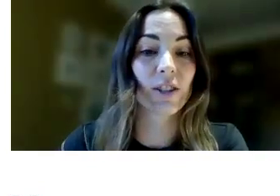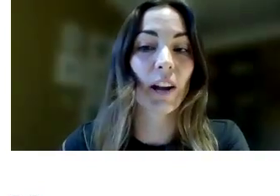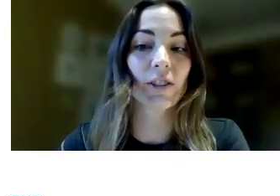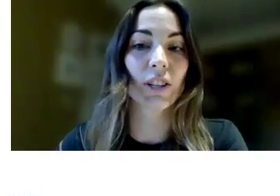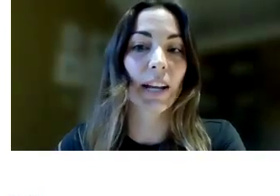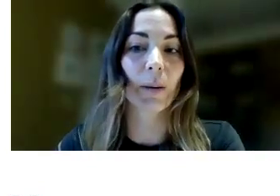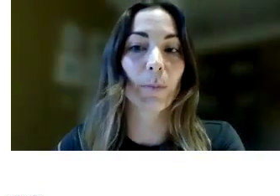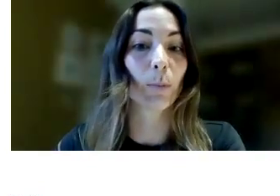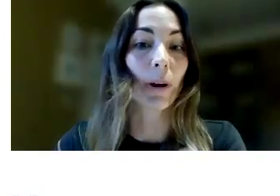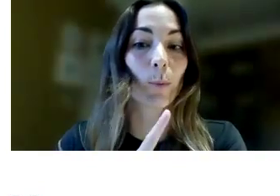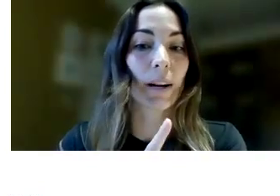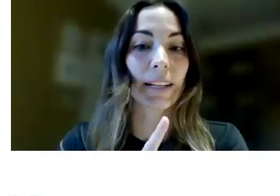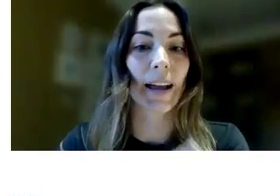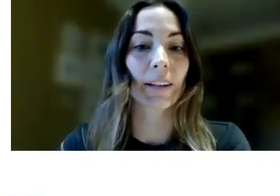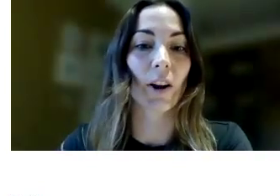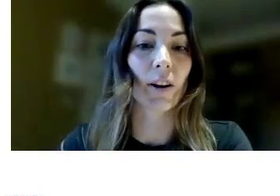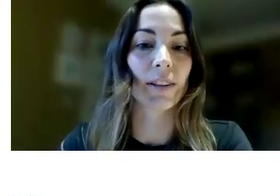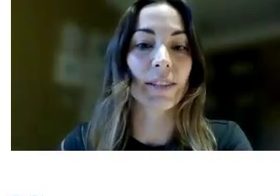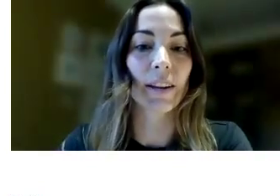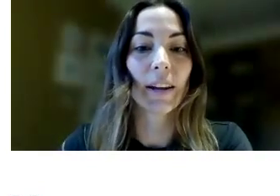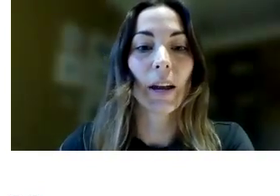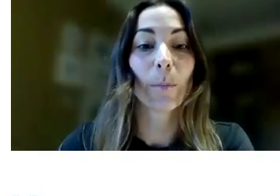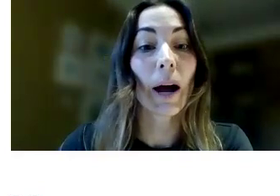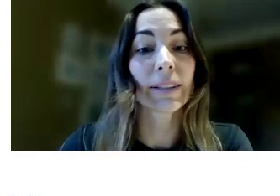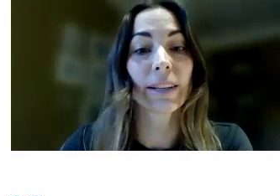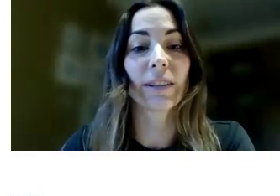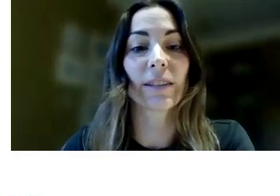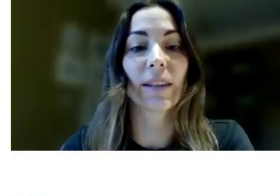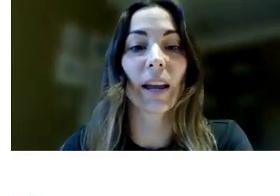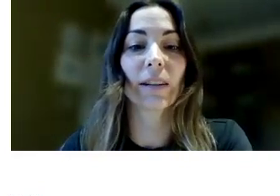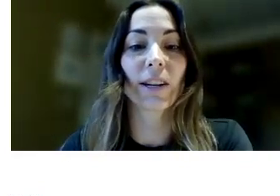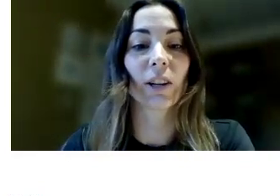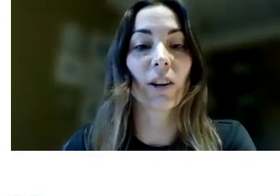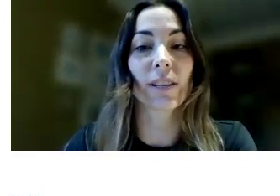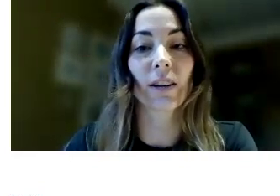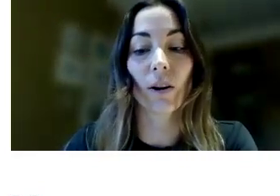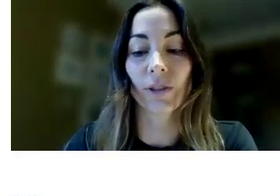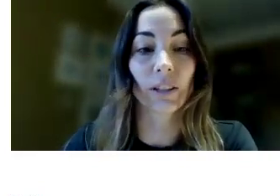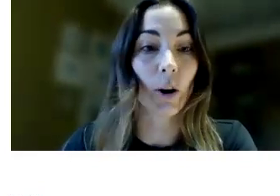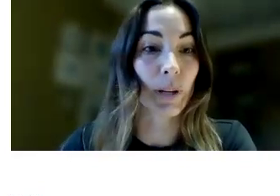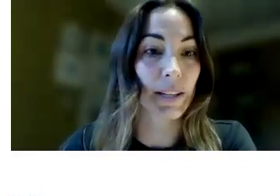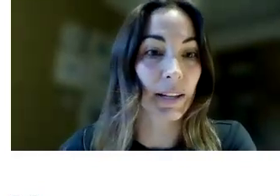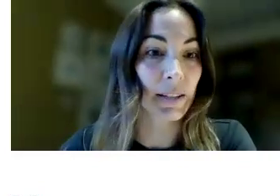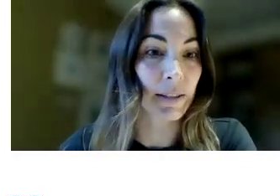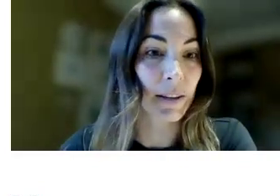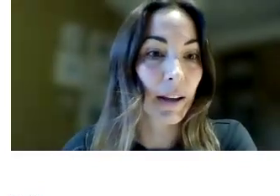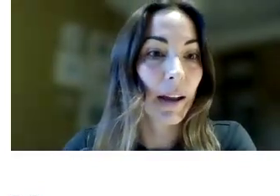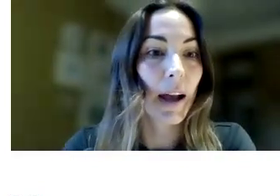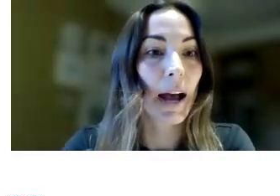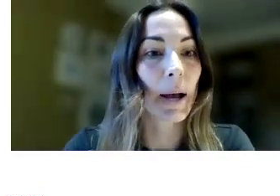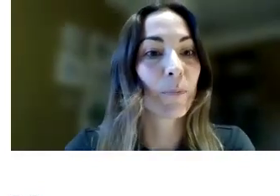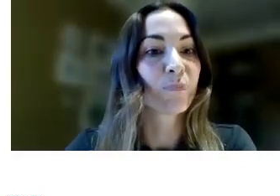It's challenging to kind of pinpoint one exact cause. But tinnitus and hearing loss can often coexist.